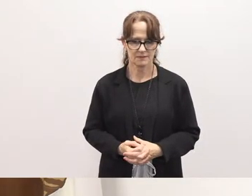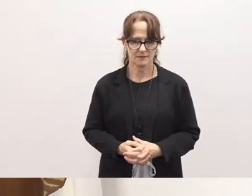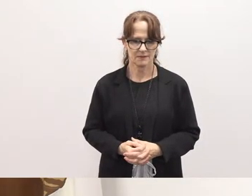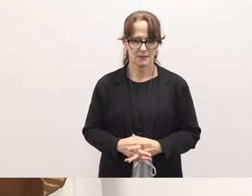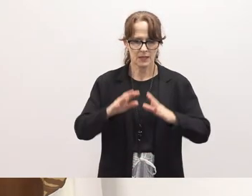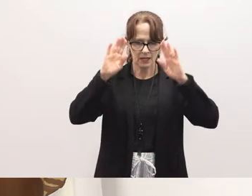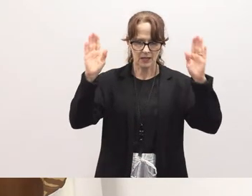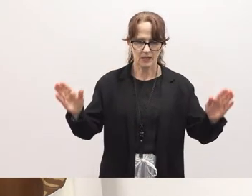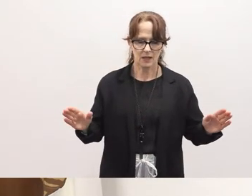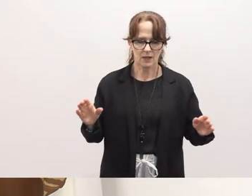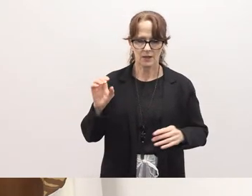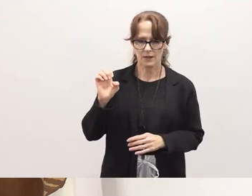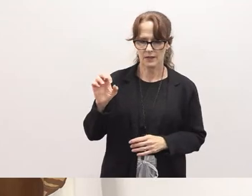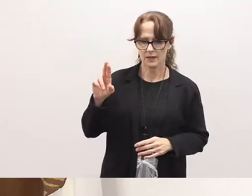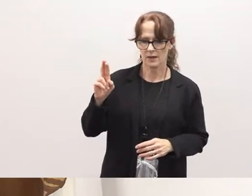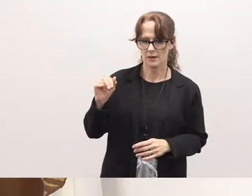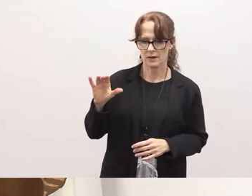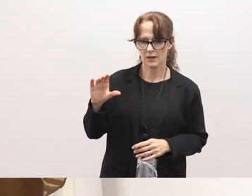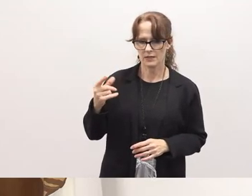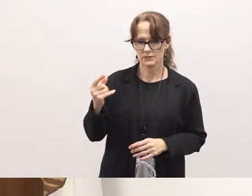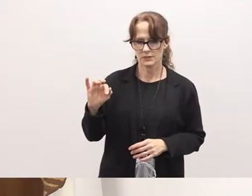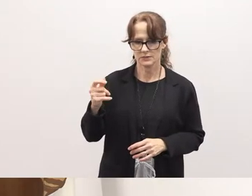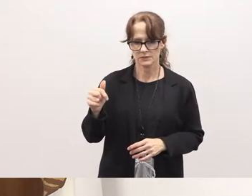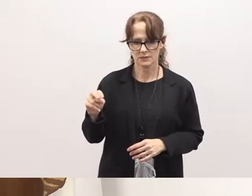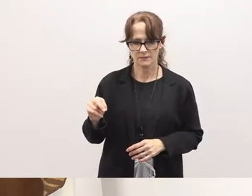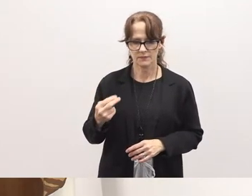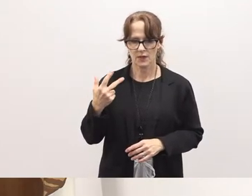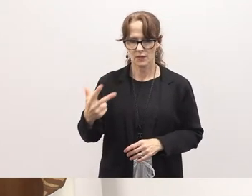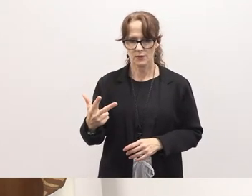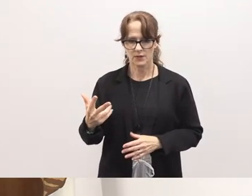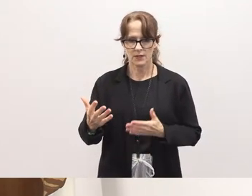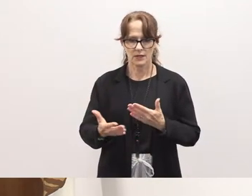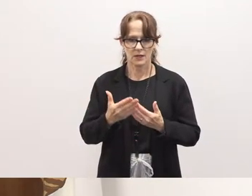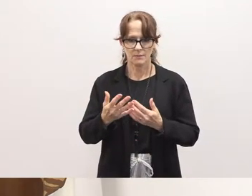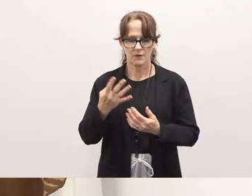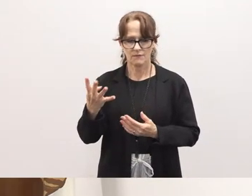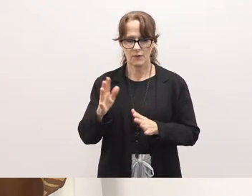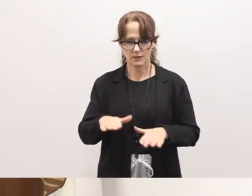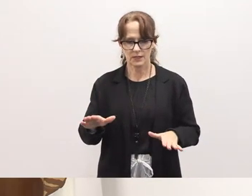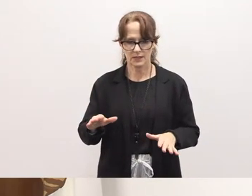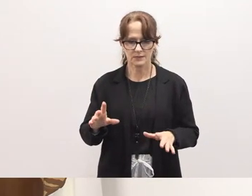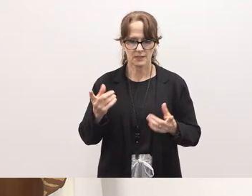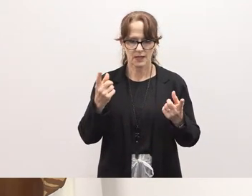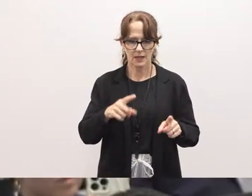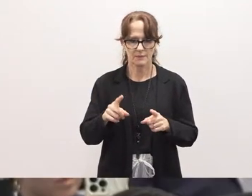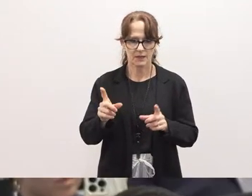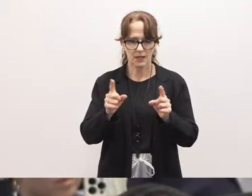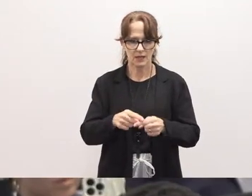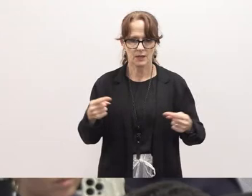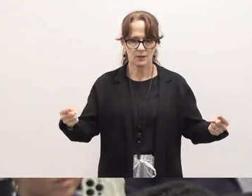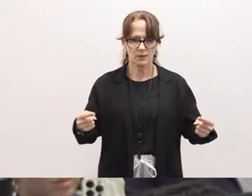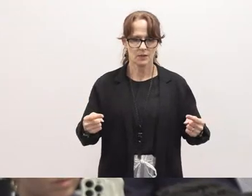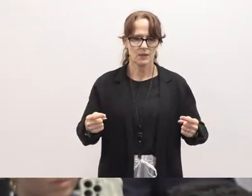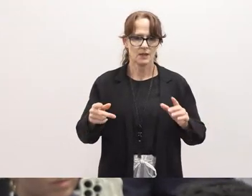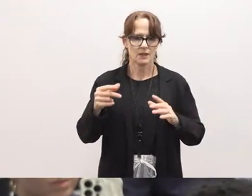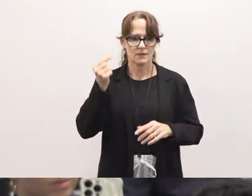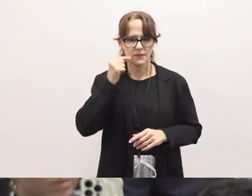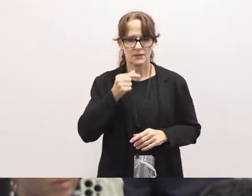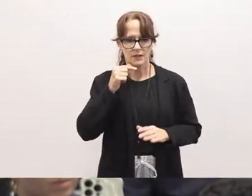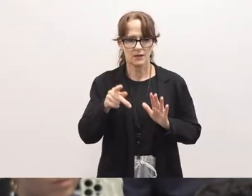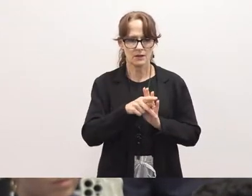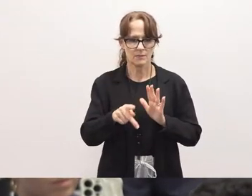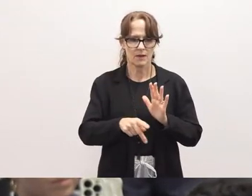Hello, my name is Eric Jensen, and I have 3 going on 4 children in your school system. I highly disagree with the gender policies that are being